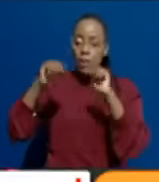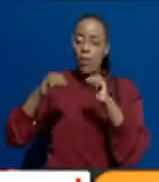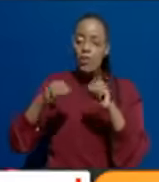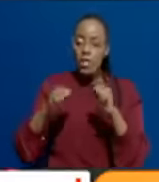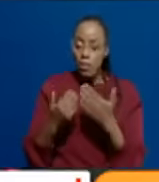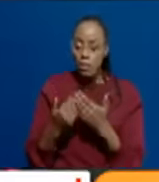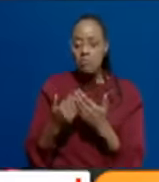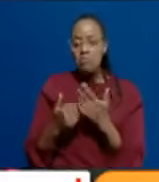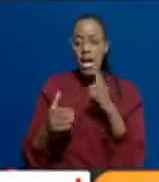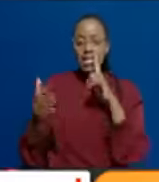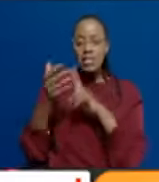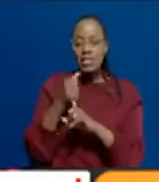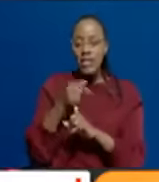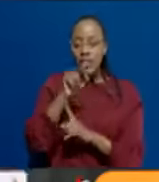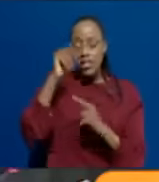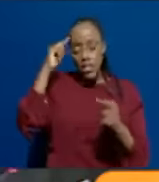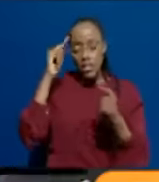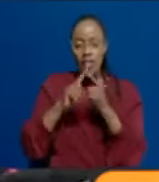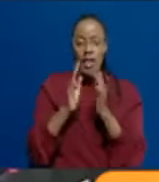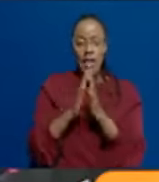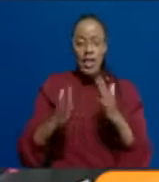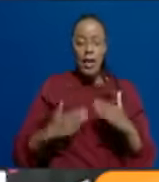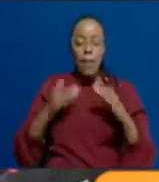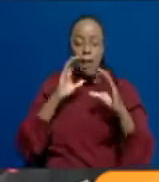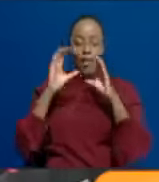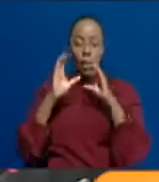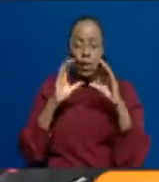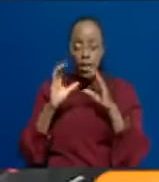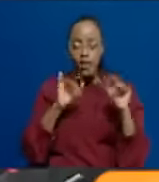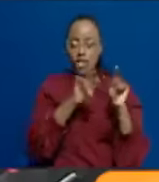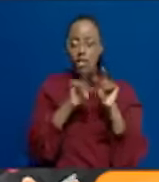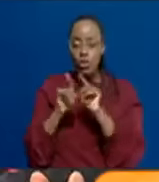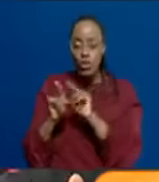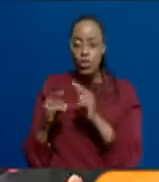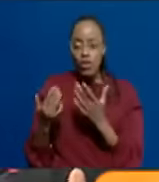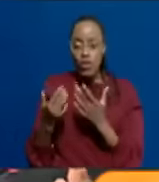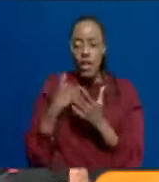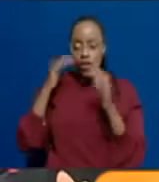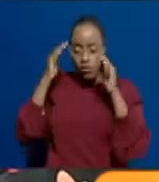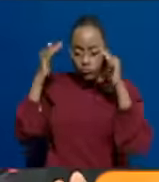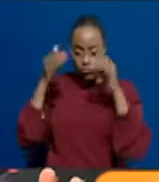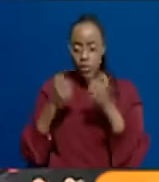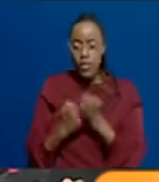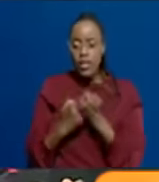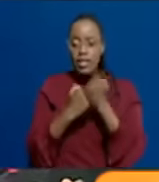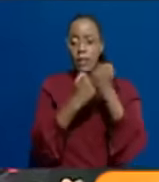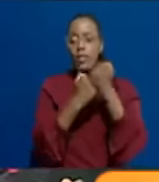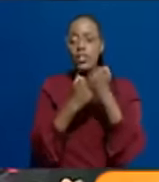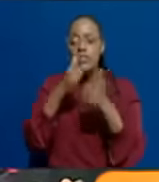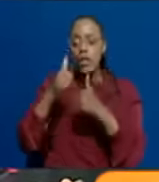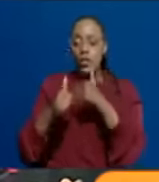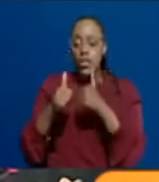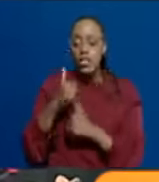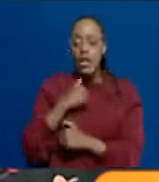we can come close to achieving those targets. And I'm glad that the conversation also zeroed in on the support